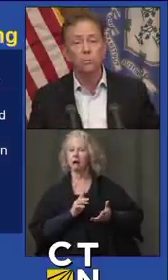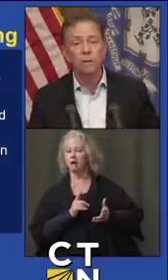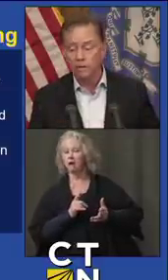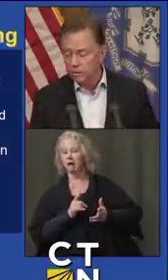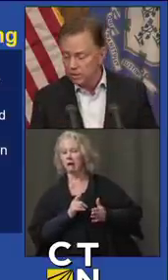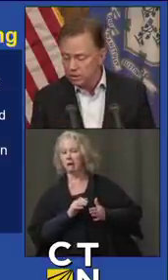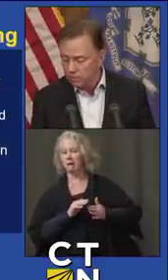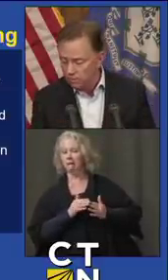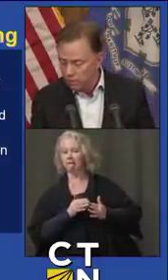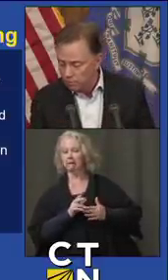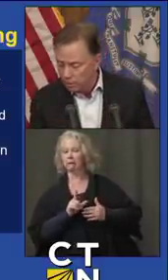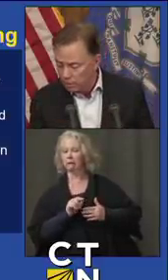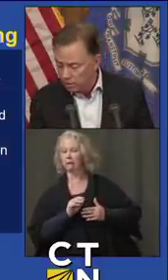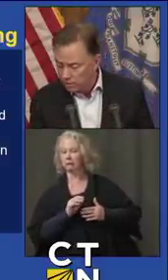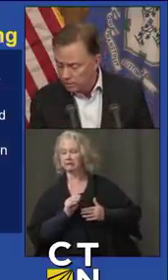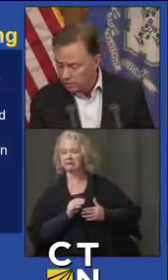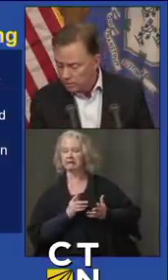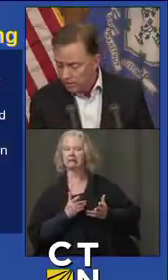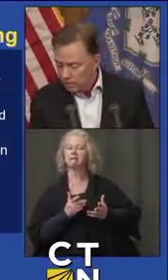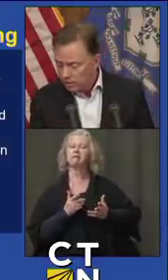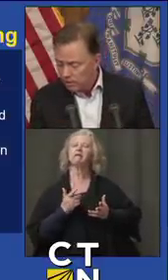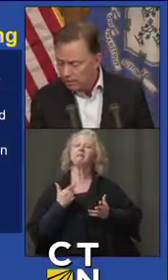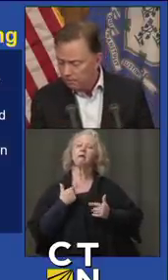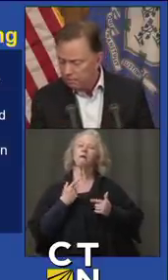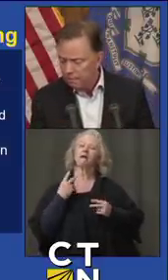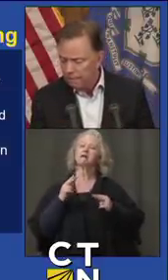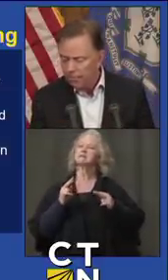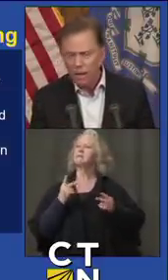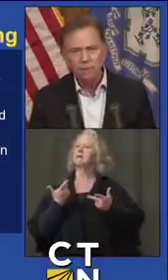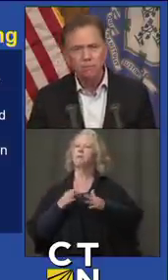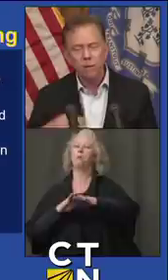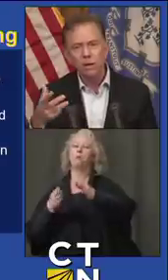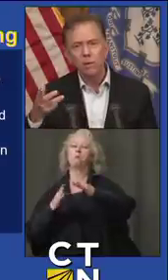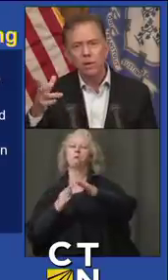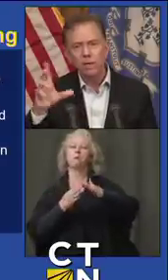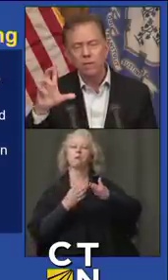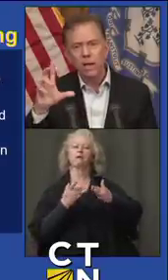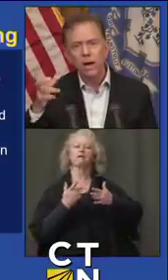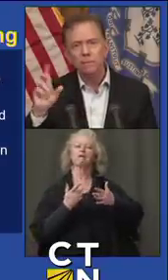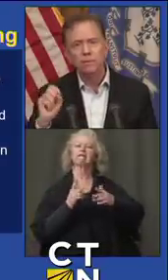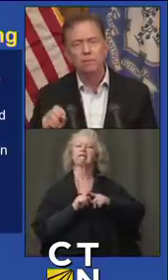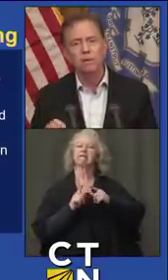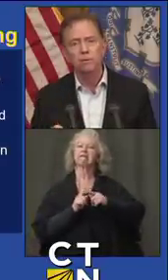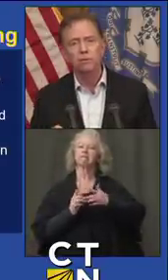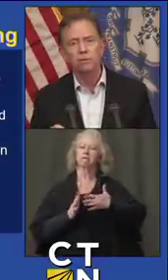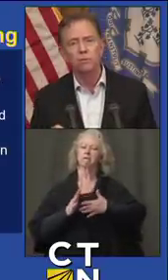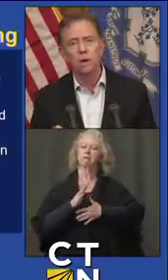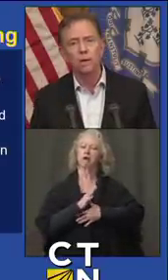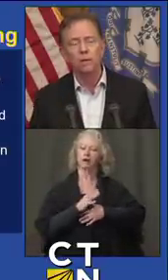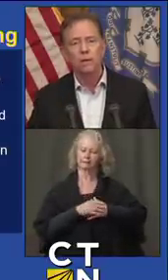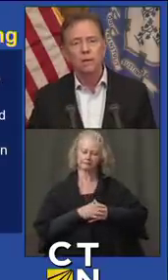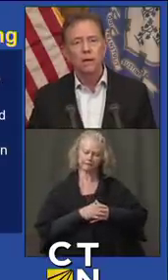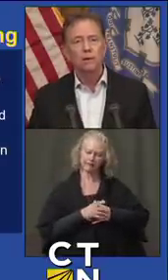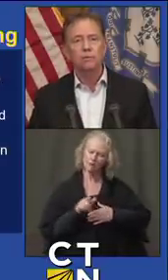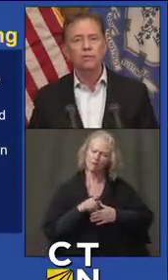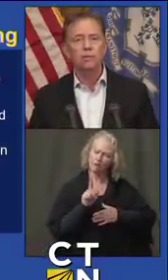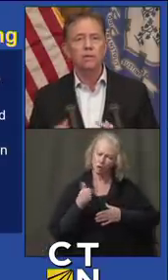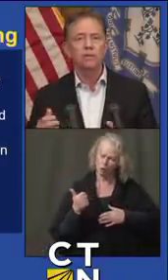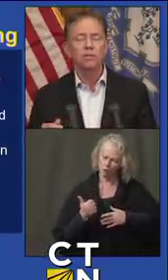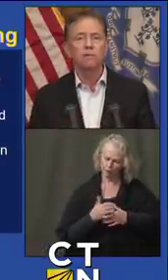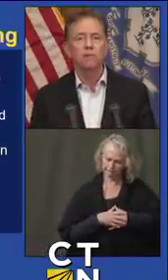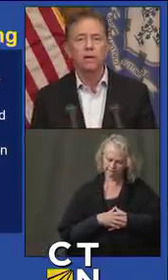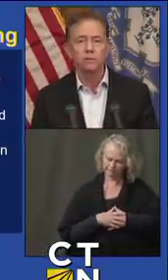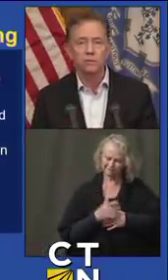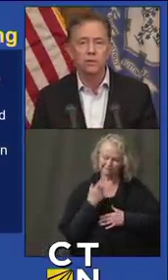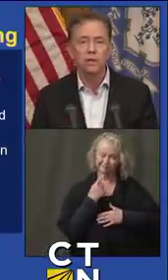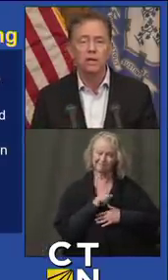our openings and some of our priorities. But I want to give you the opposite message as well. I was just at